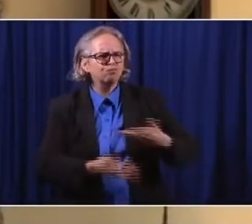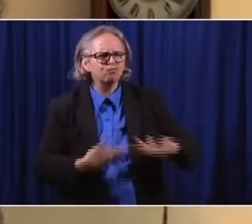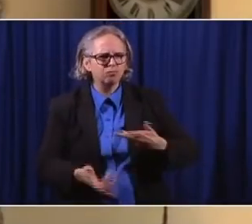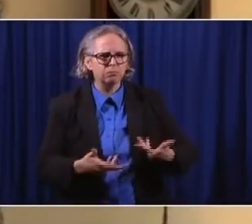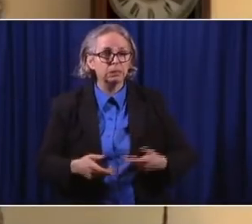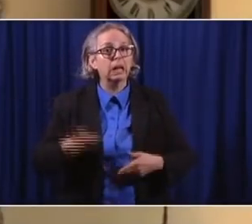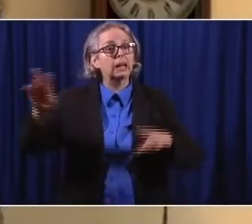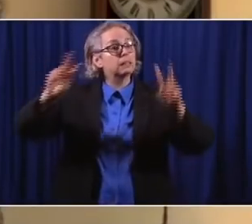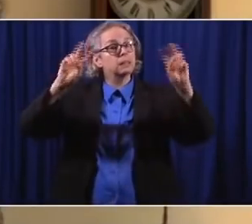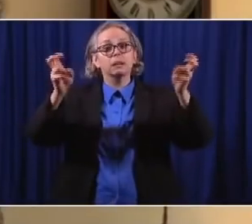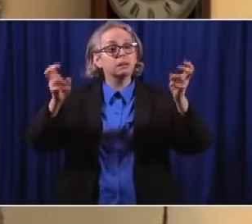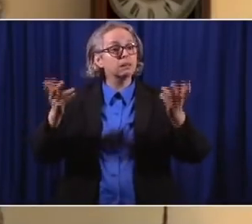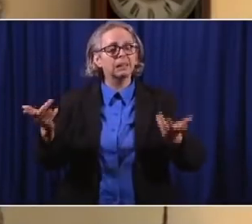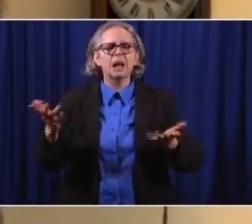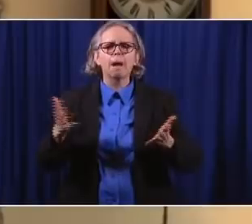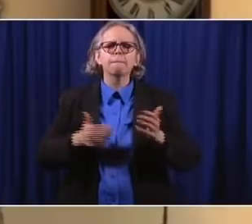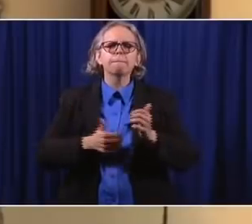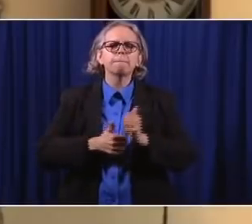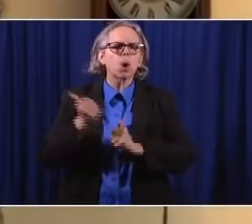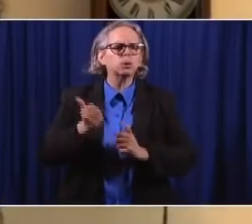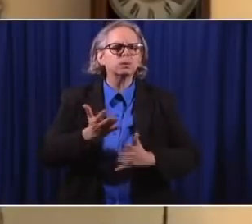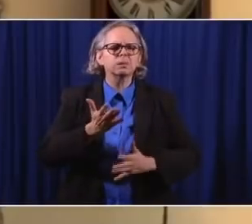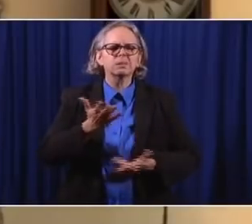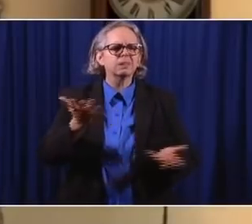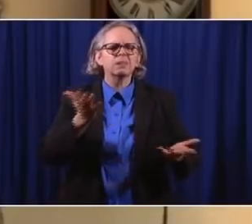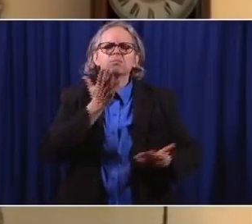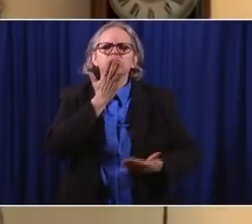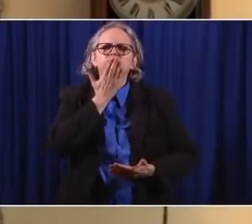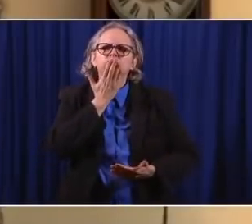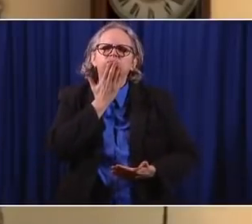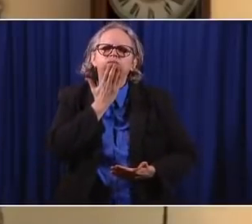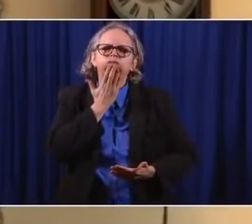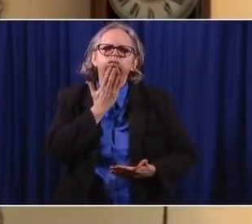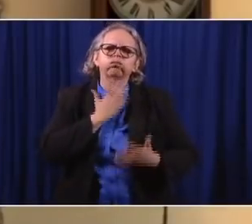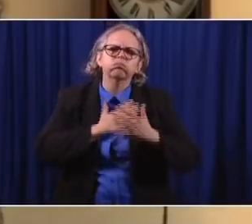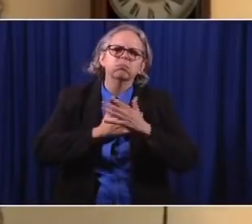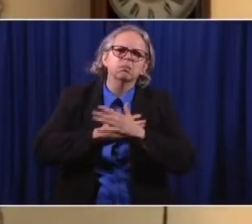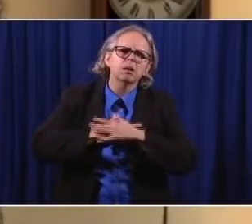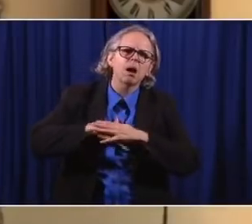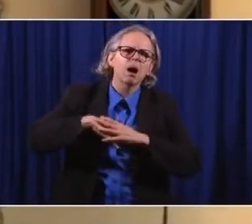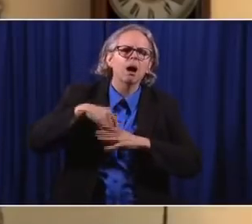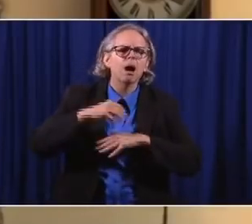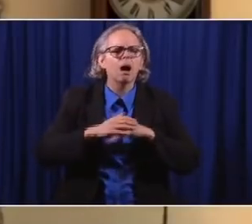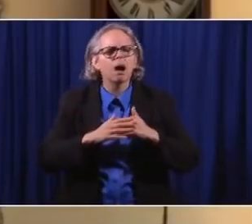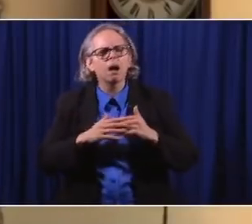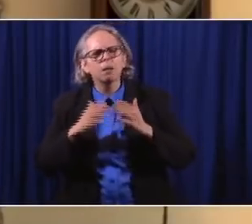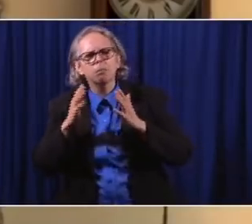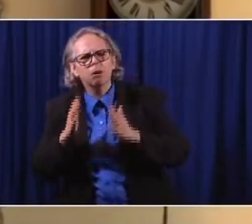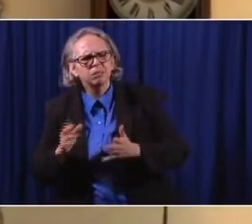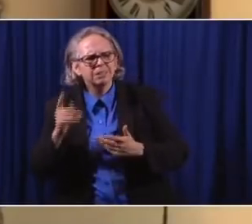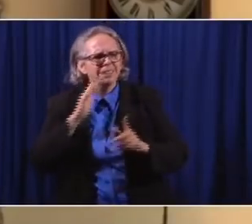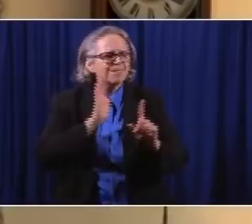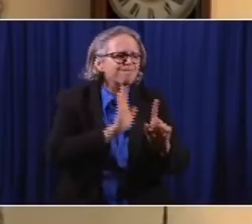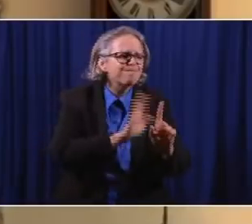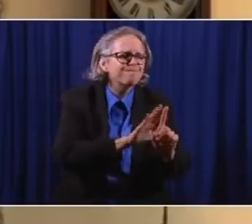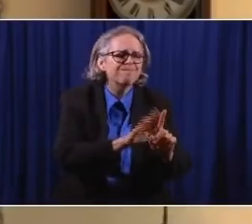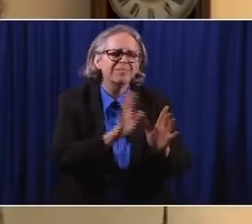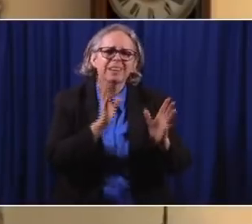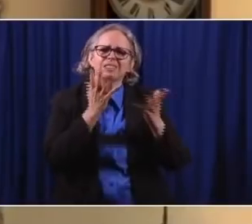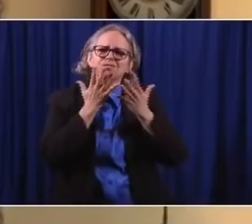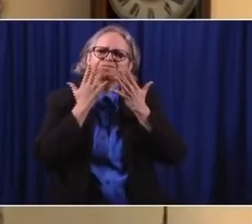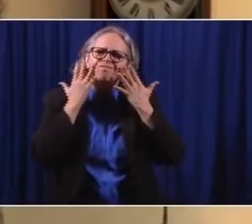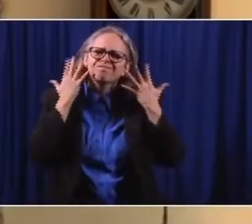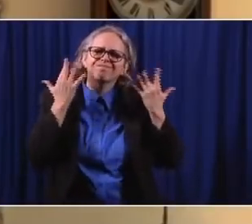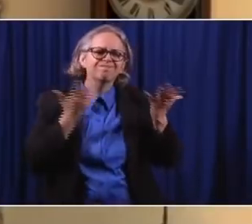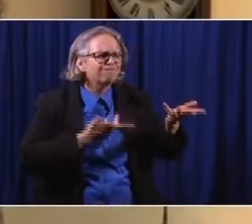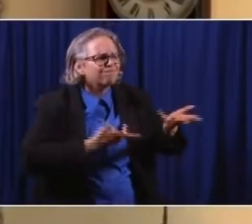not be a kinder person. He reminds people in a very nice way what they need to do. In this particular case,